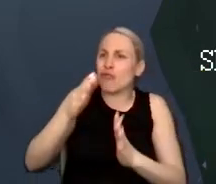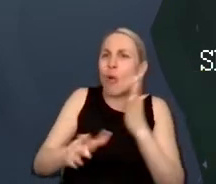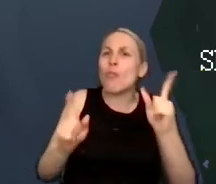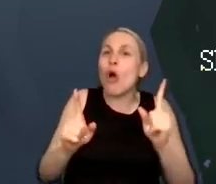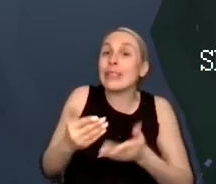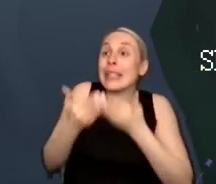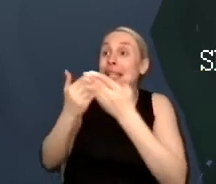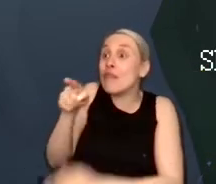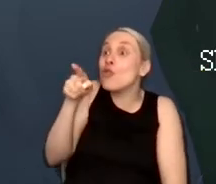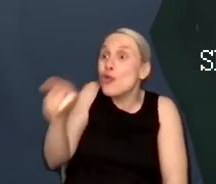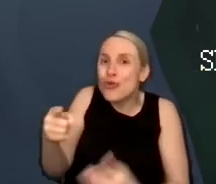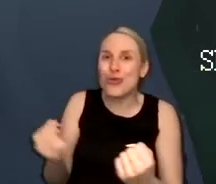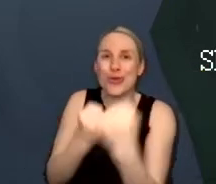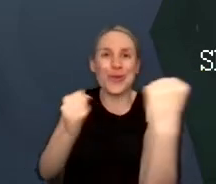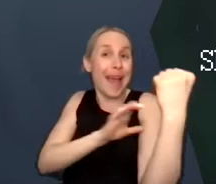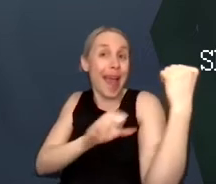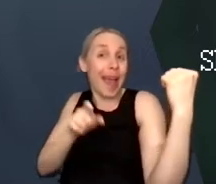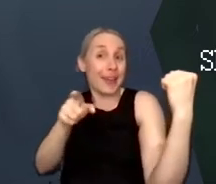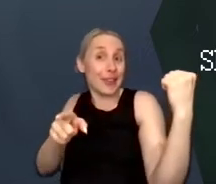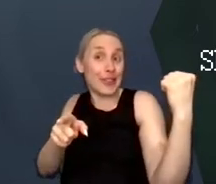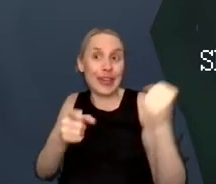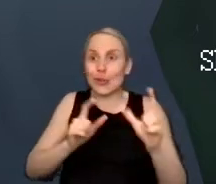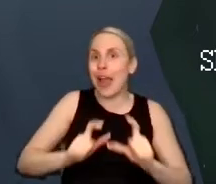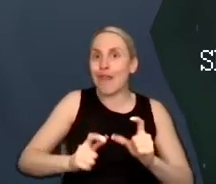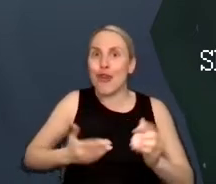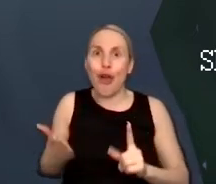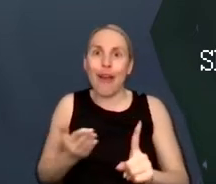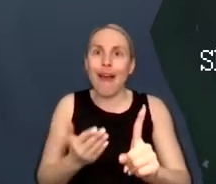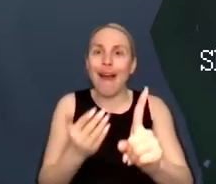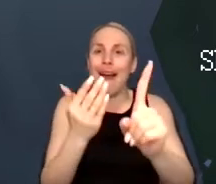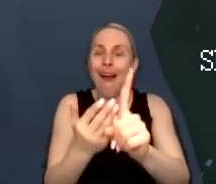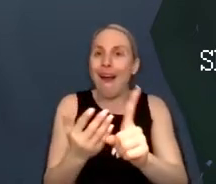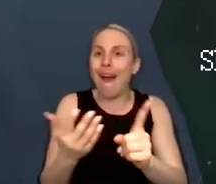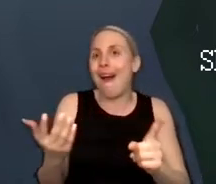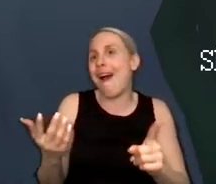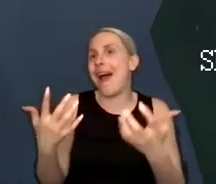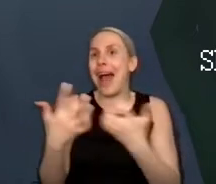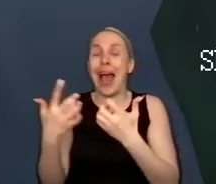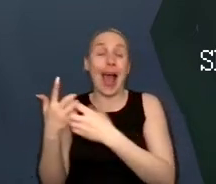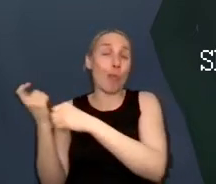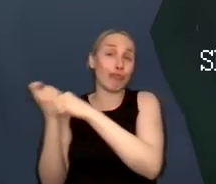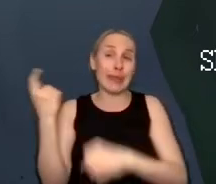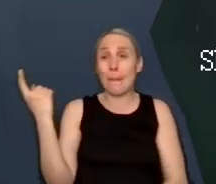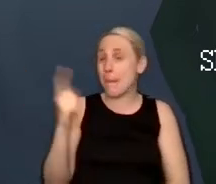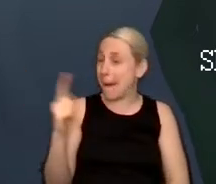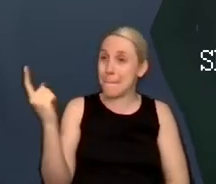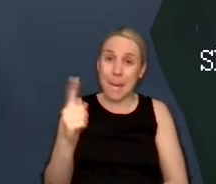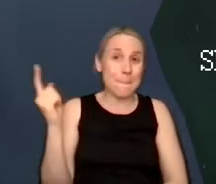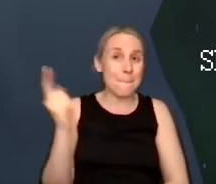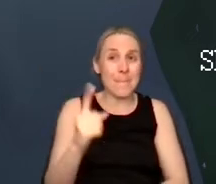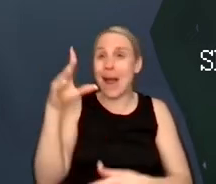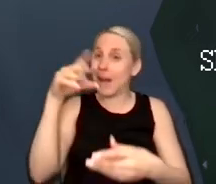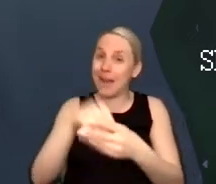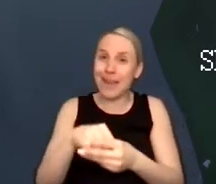to, I think, explore in the future. Like, what, how do you keep bringing yourself to this thing over time? Yeah, I think that's such a good question for